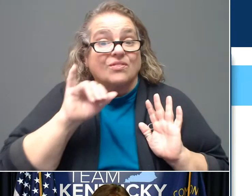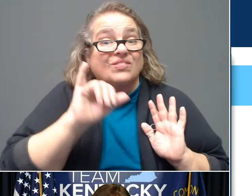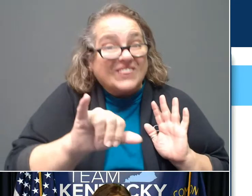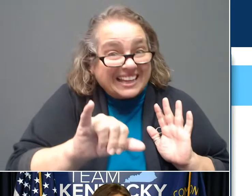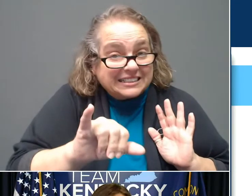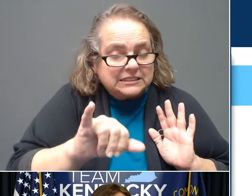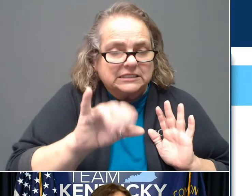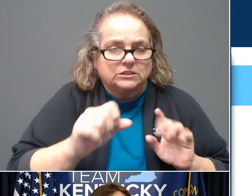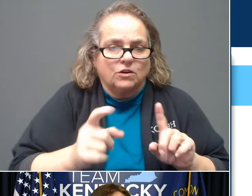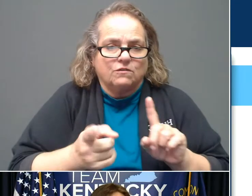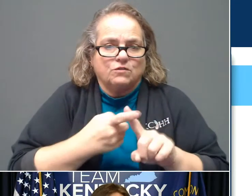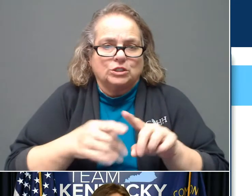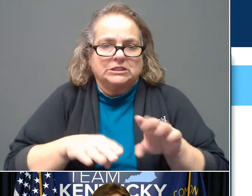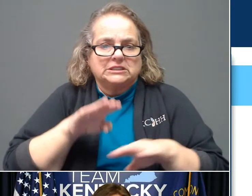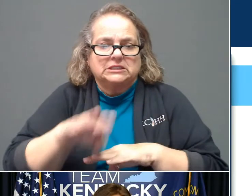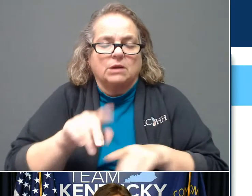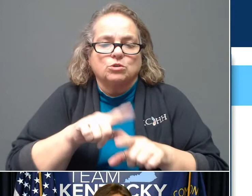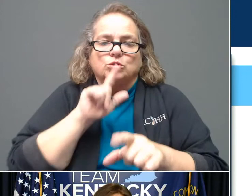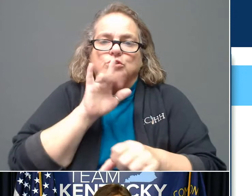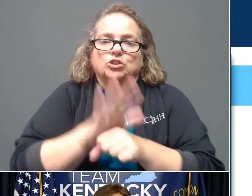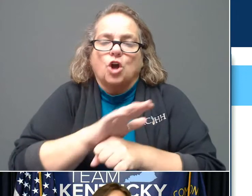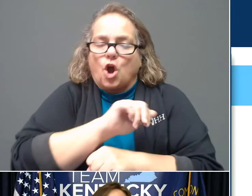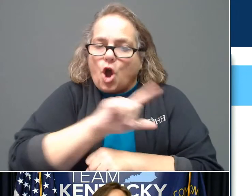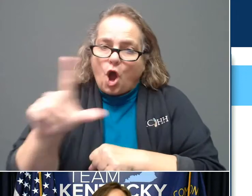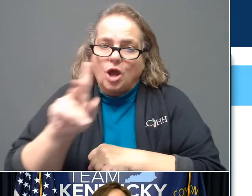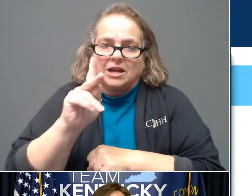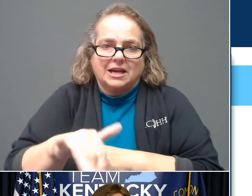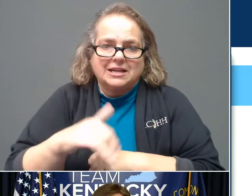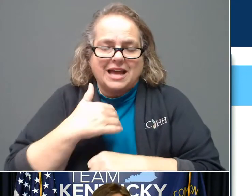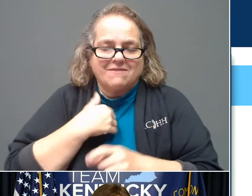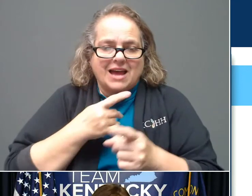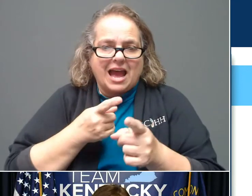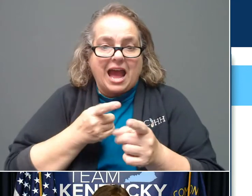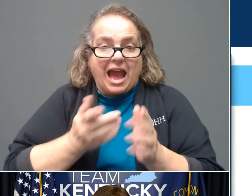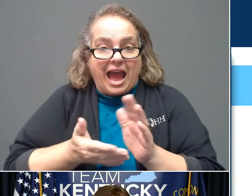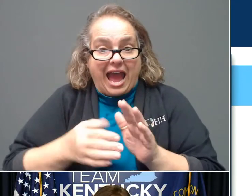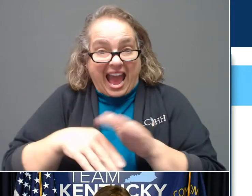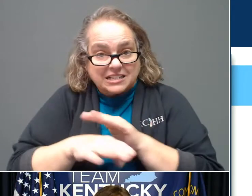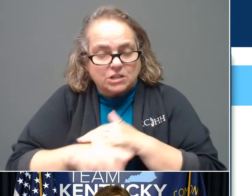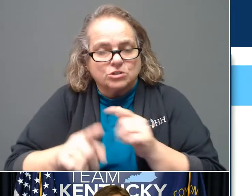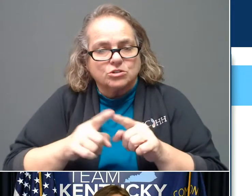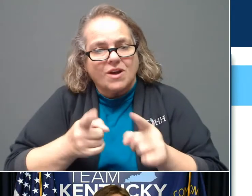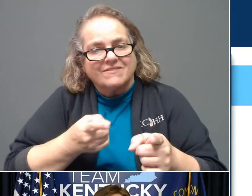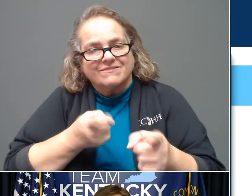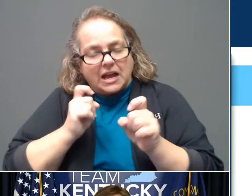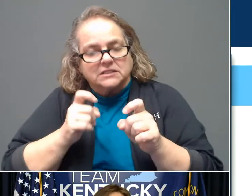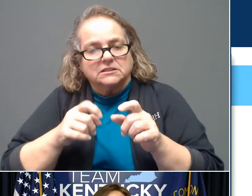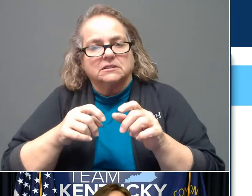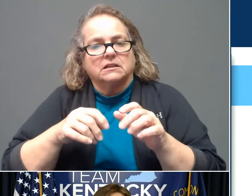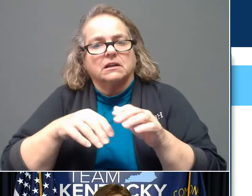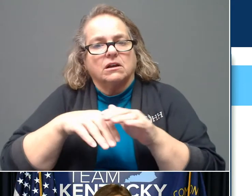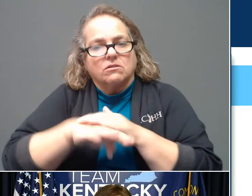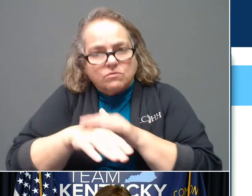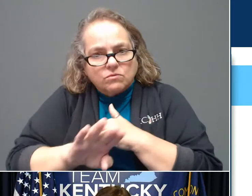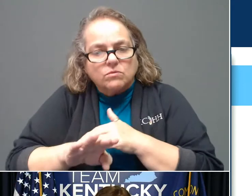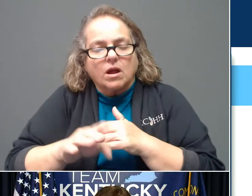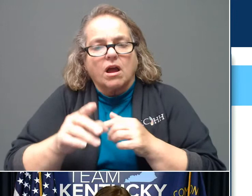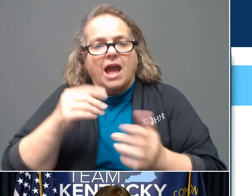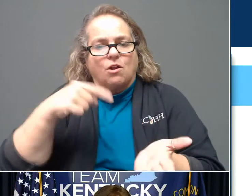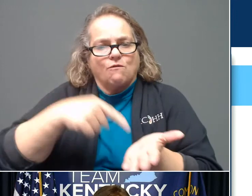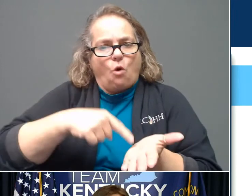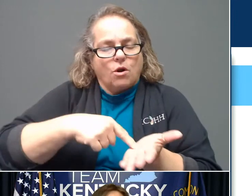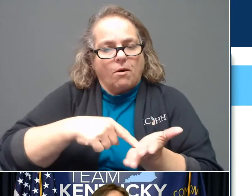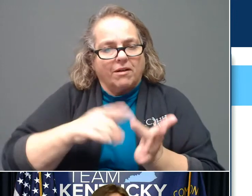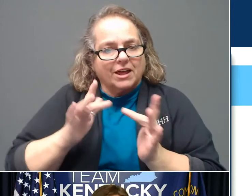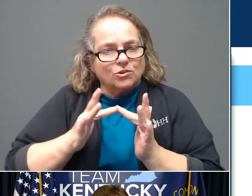in ensuring that all Kentuckians have access to fast, reliable, and affordable internet. We need as many Kentuckians as